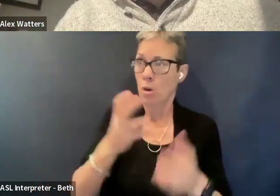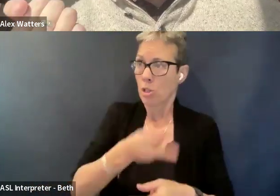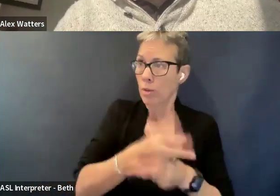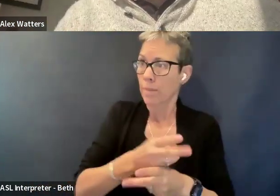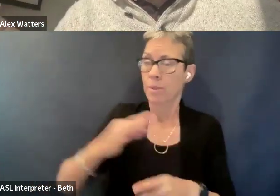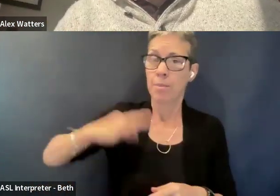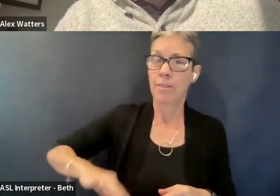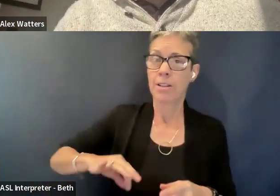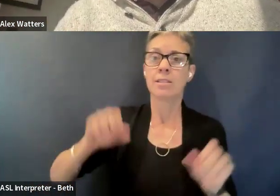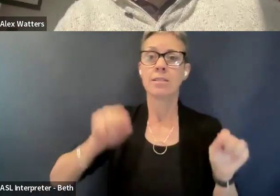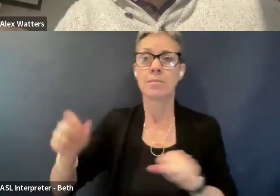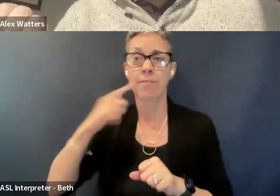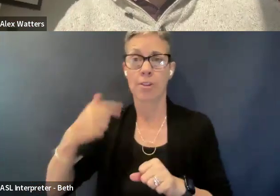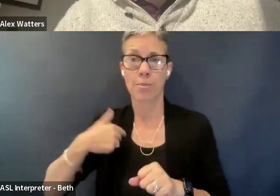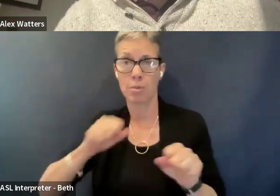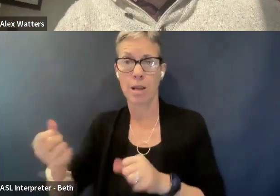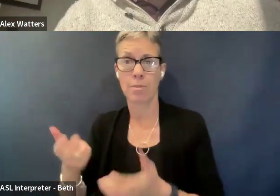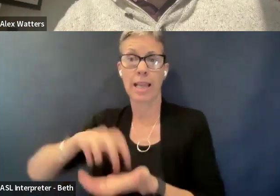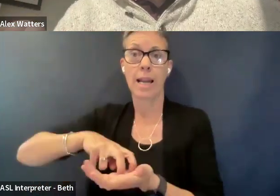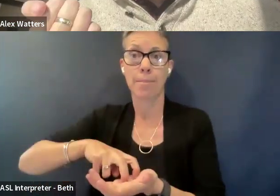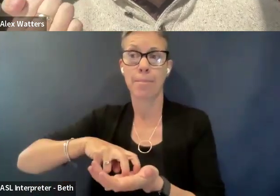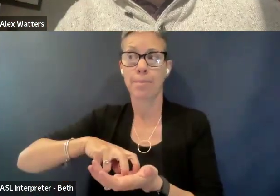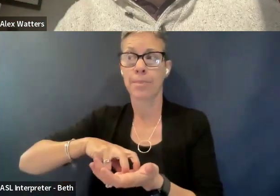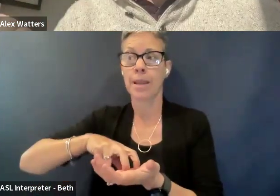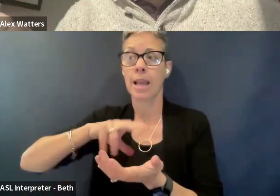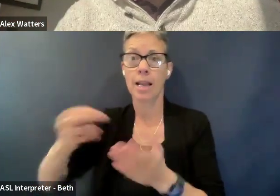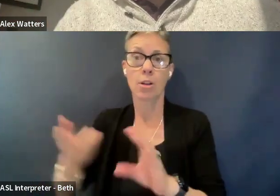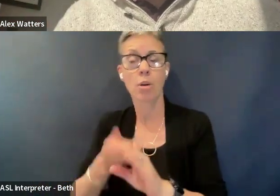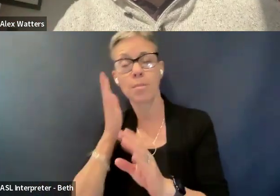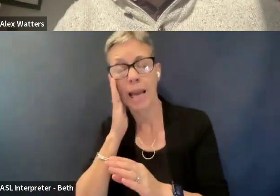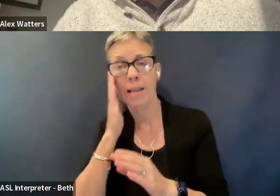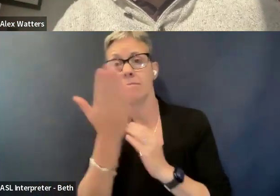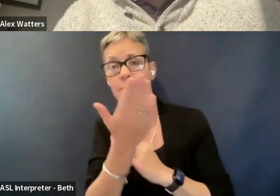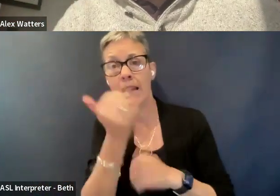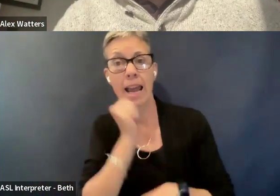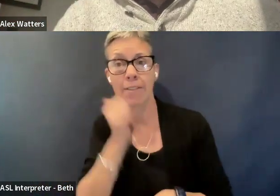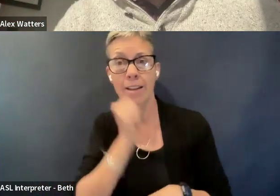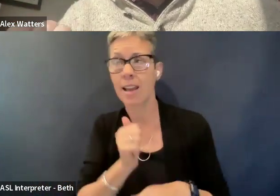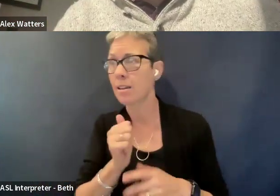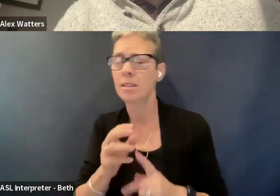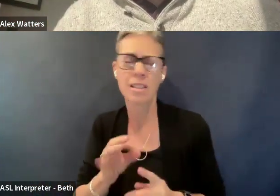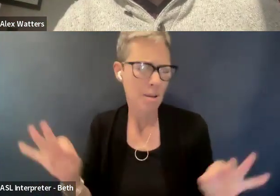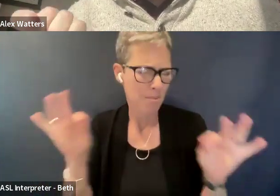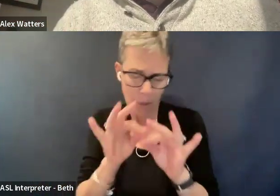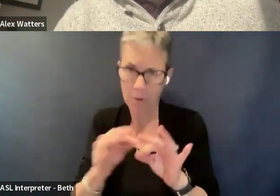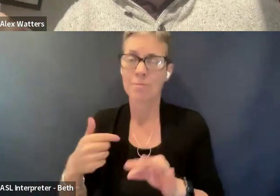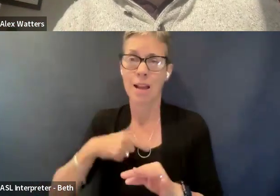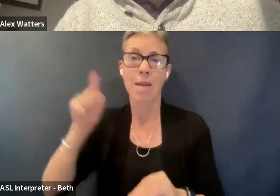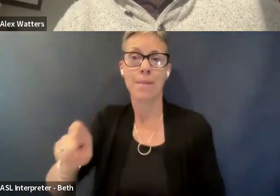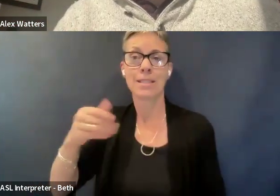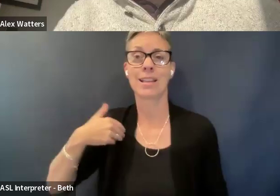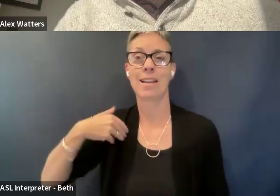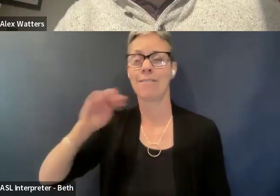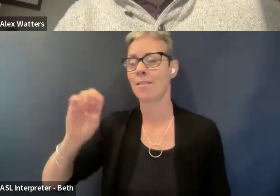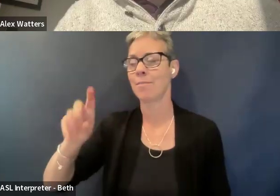the ability to get in and out of bed every morning, those caregivers, it's essential that I have Medicaid. However, every